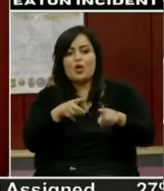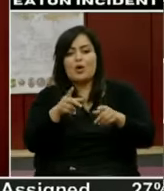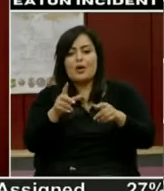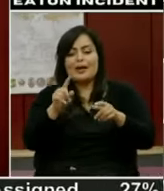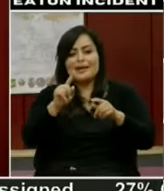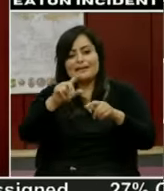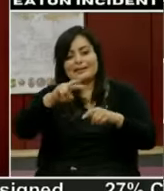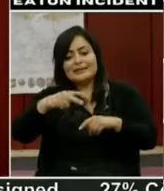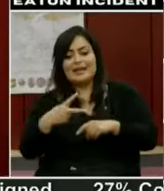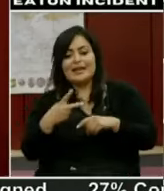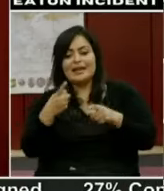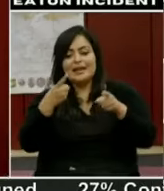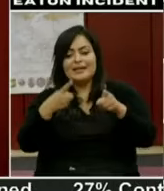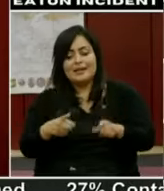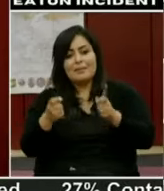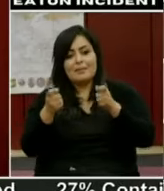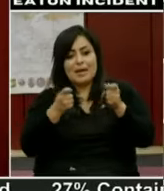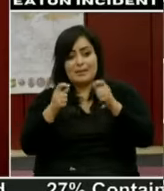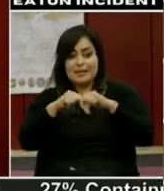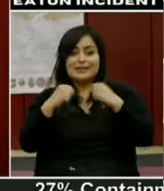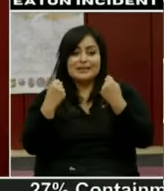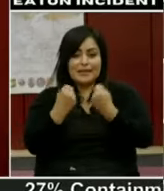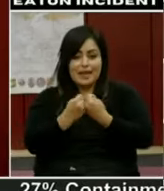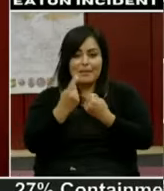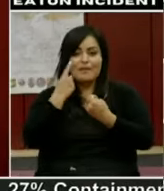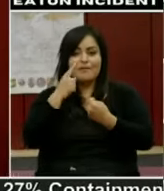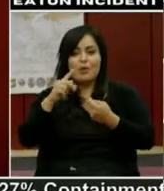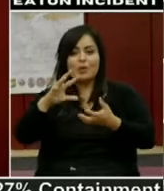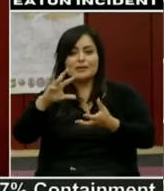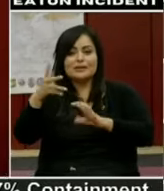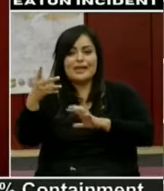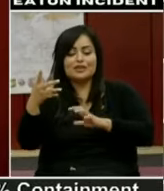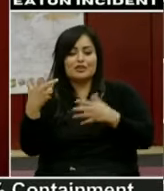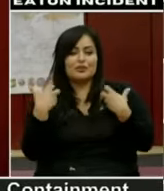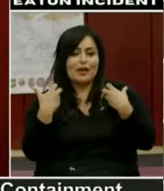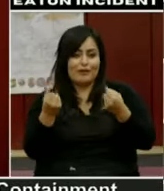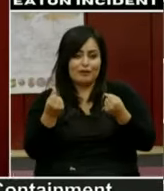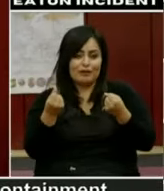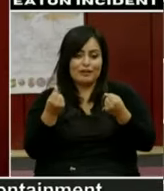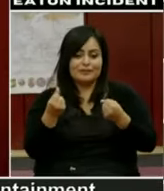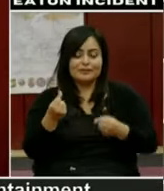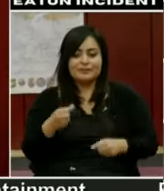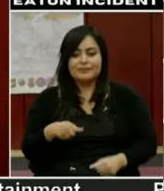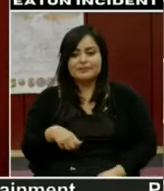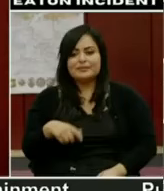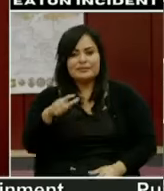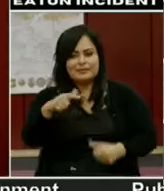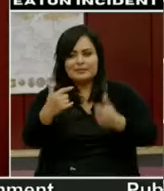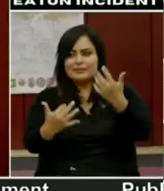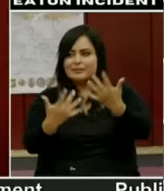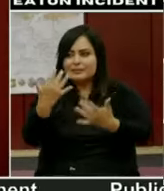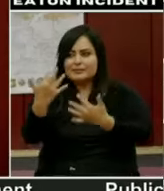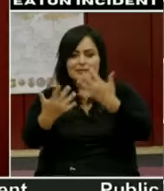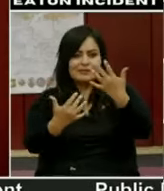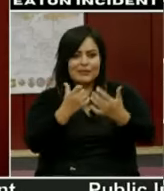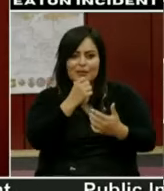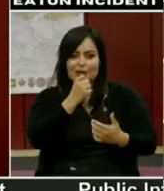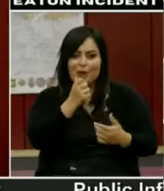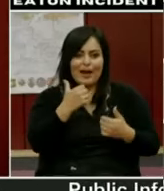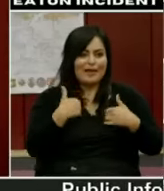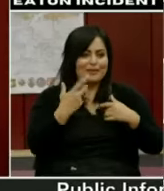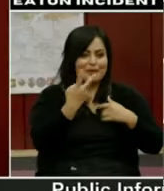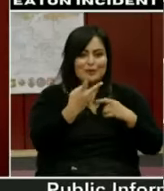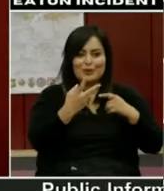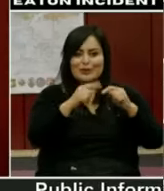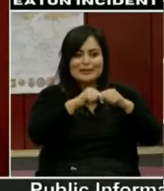team. And part of that reason was for disaster response and recovery. Typically on a fire this size, we don't have two incident management teams, but because